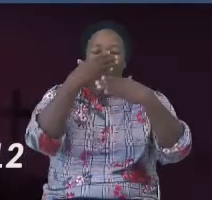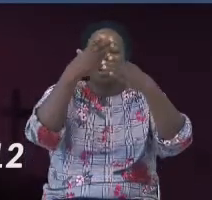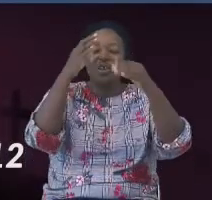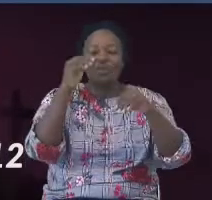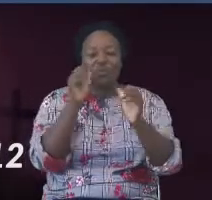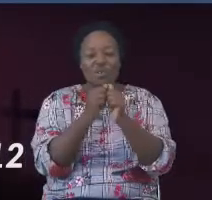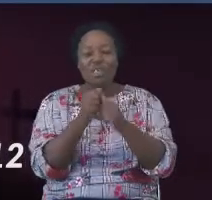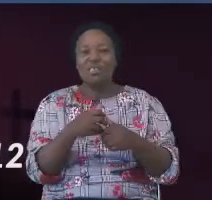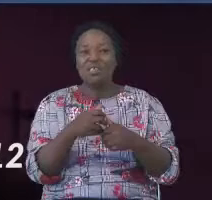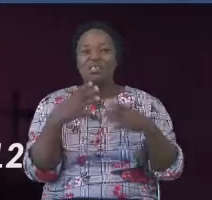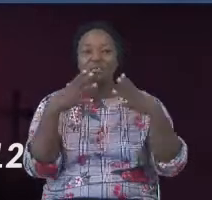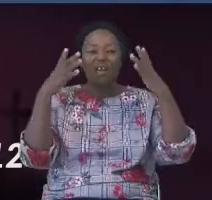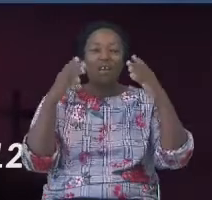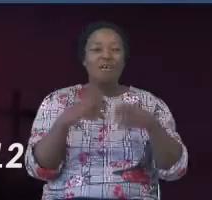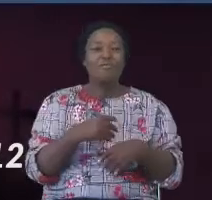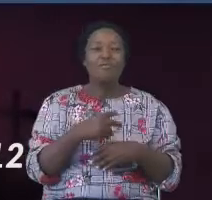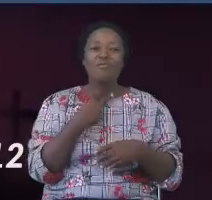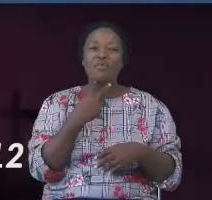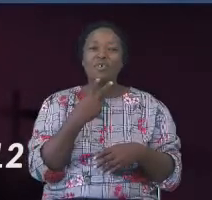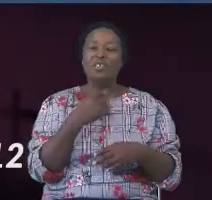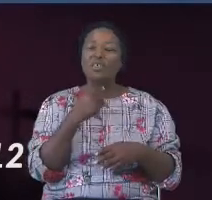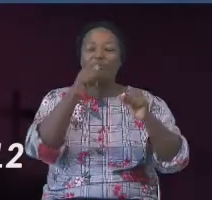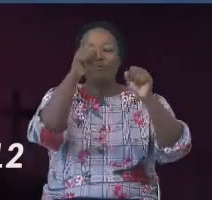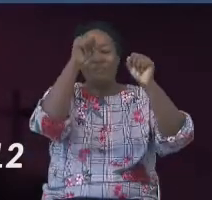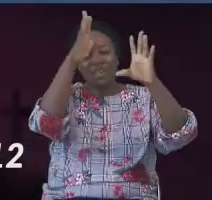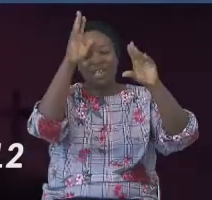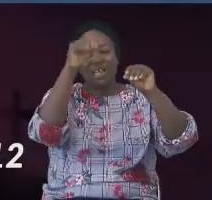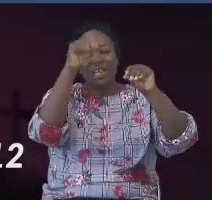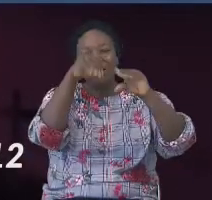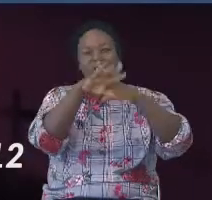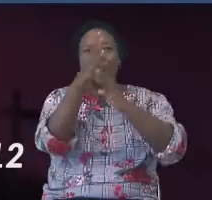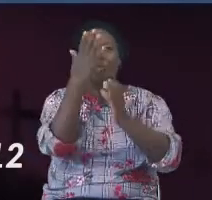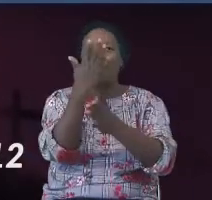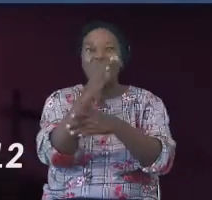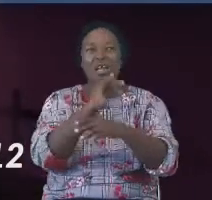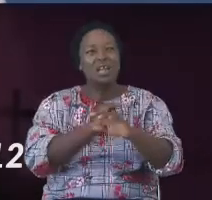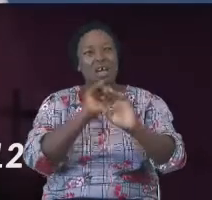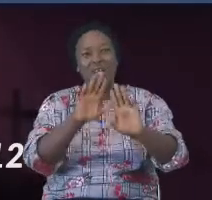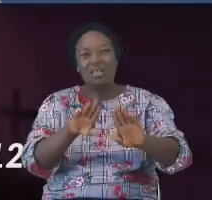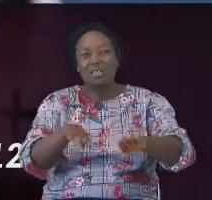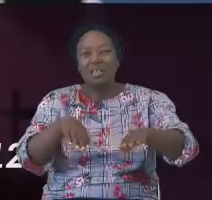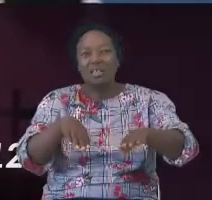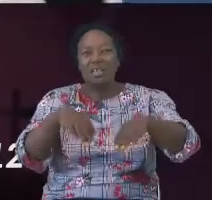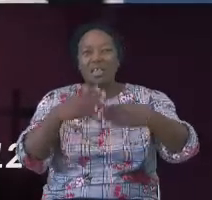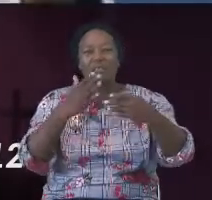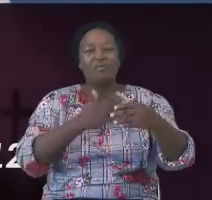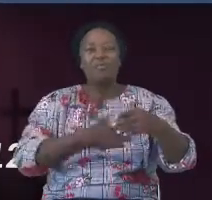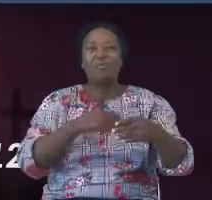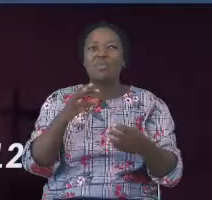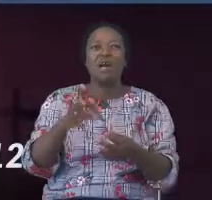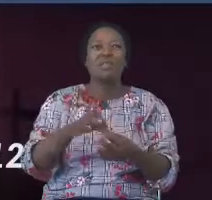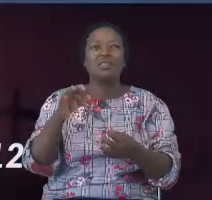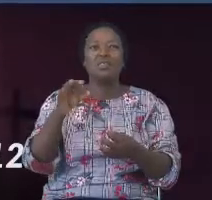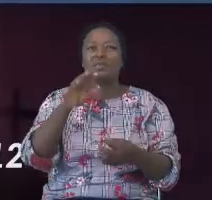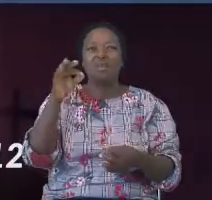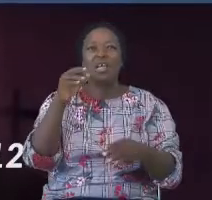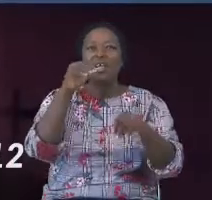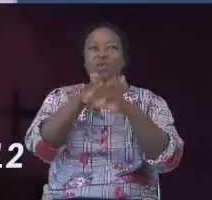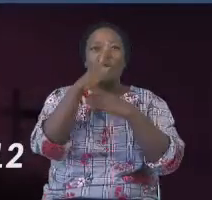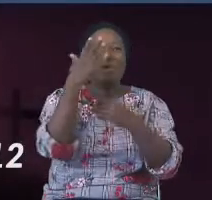voice he said father into thy hands i commend my